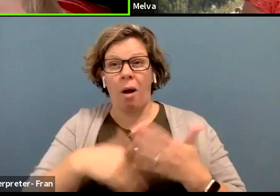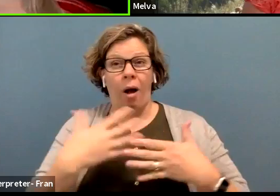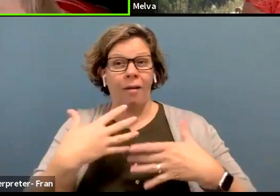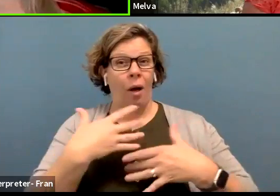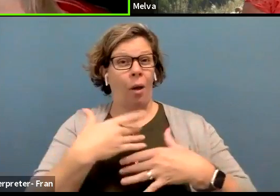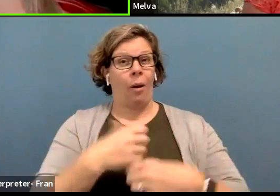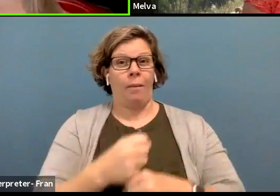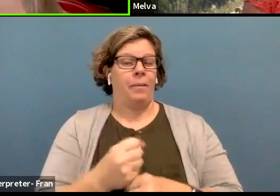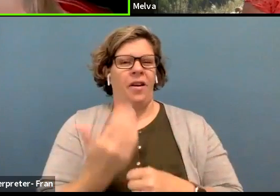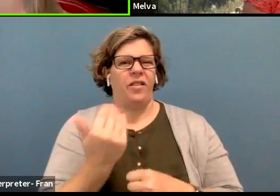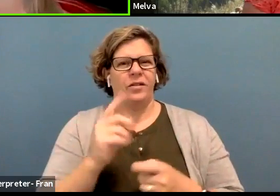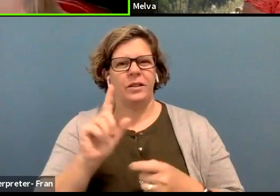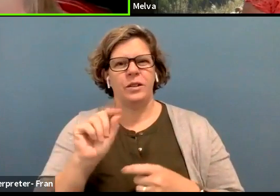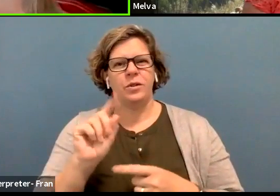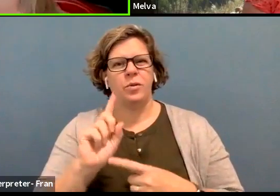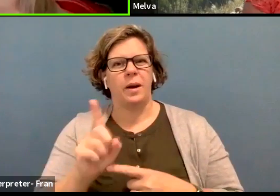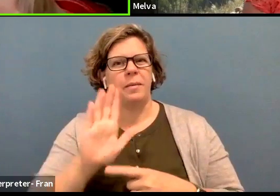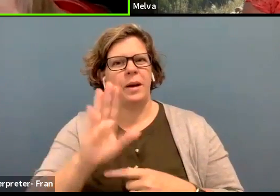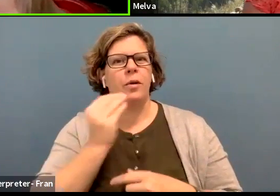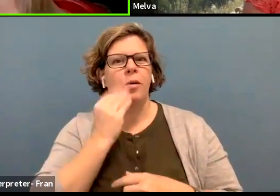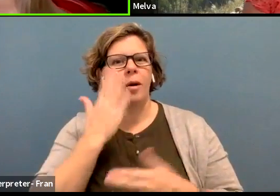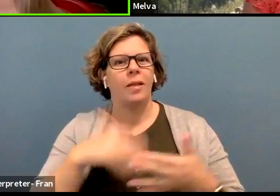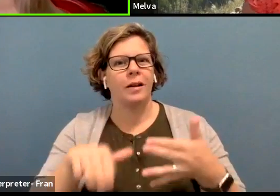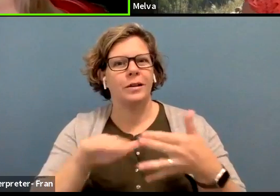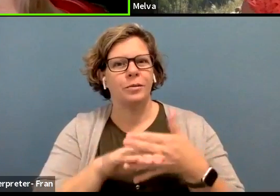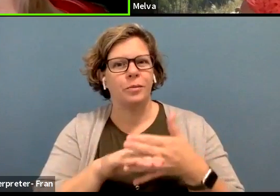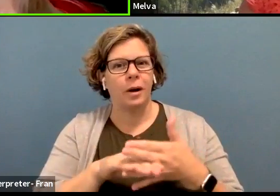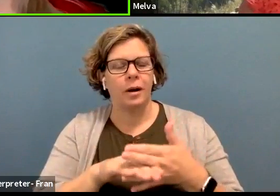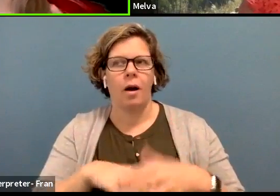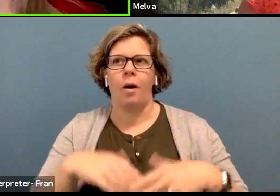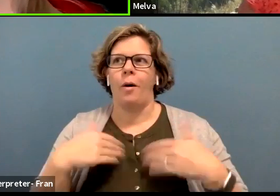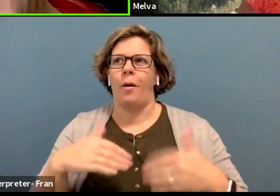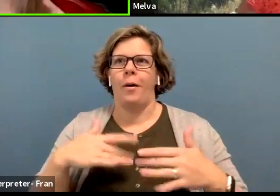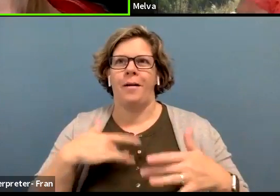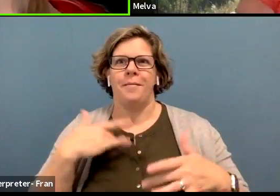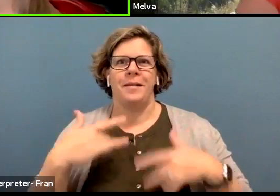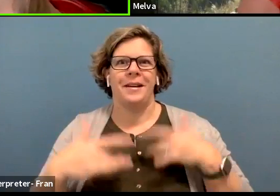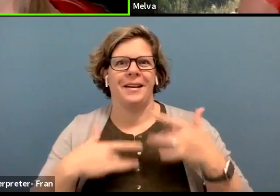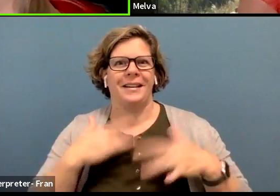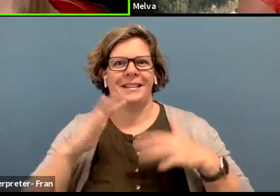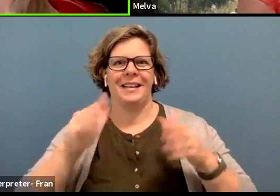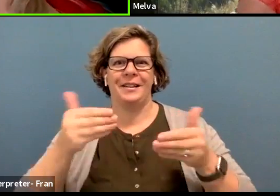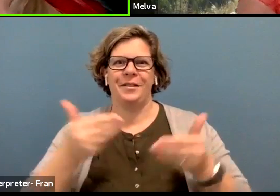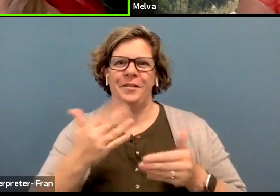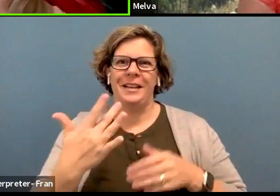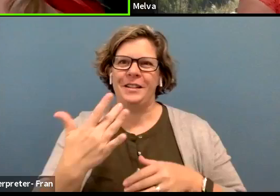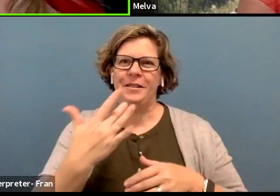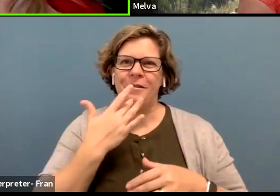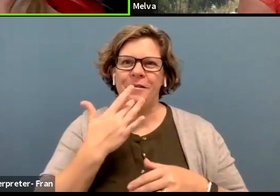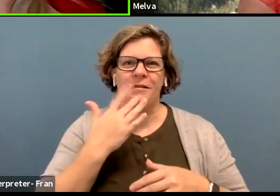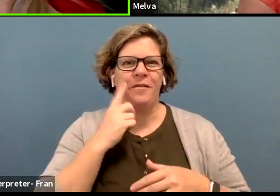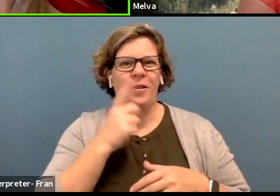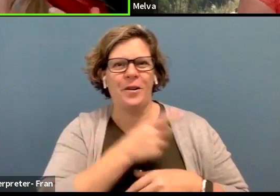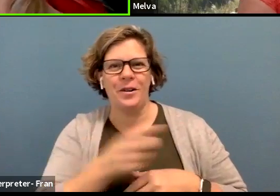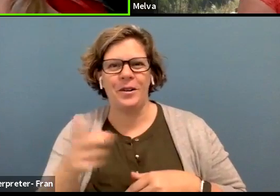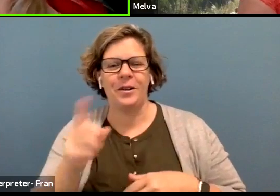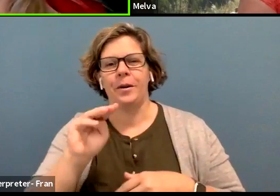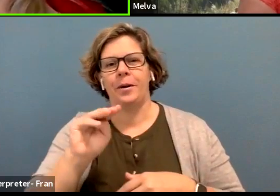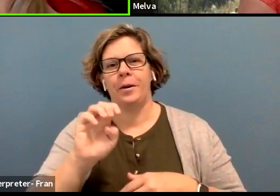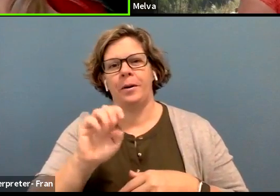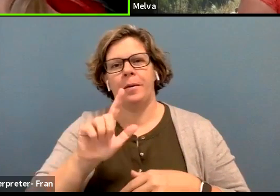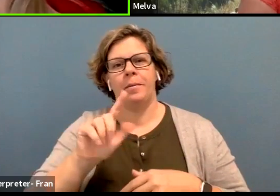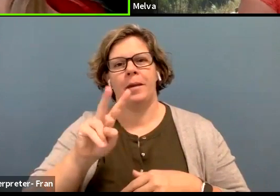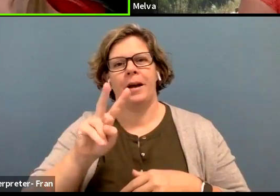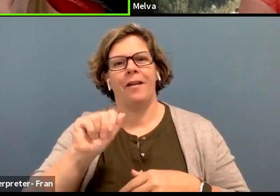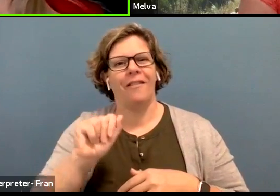15 to 20 minutes of your lunch break. And do we have a treat for you today? Melva, thank